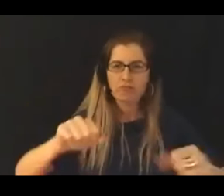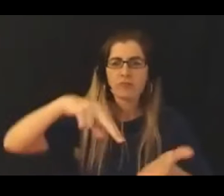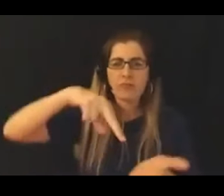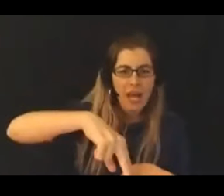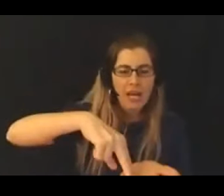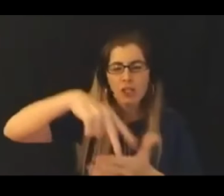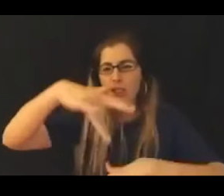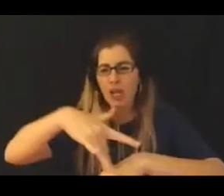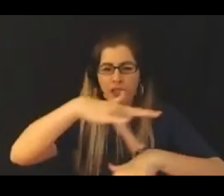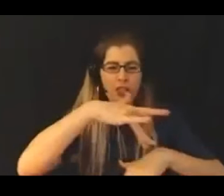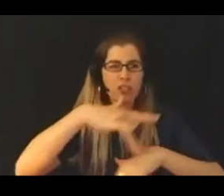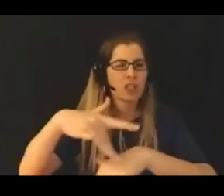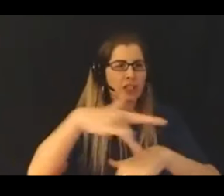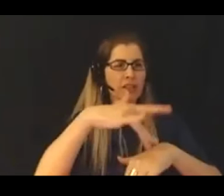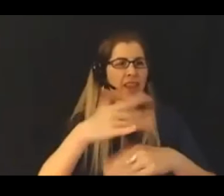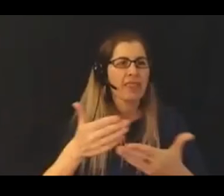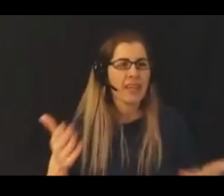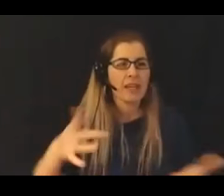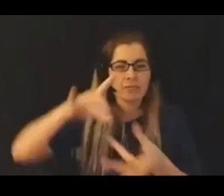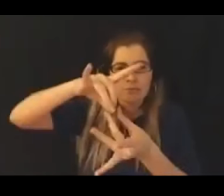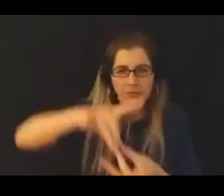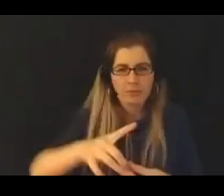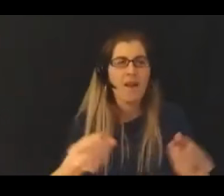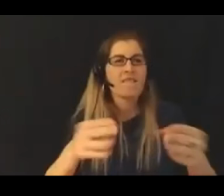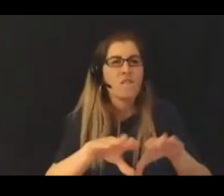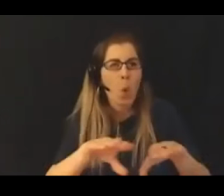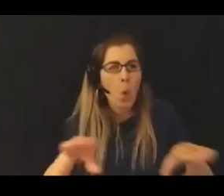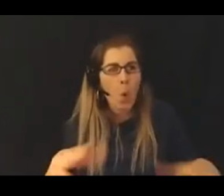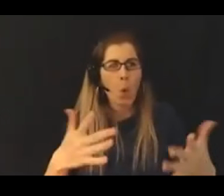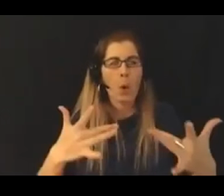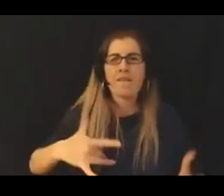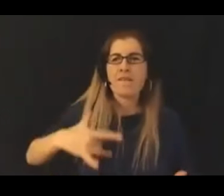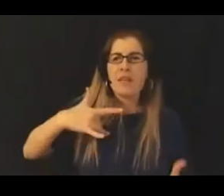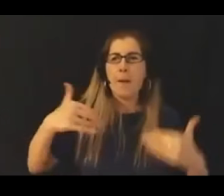proprioceptive things that we do, grounding into the floor, feeling our bodies,